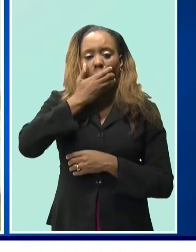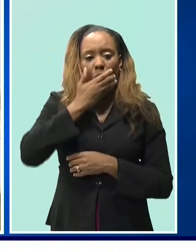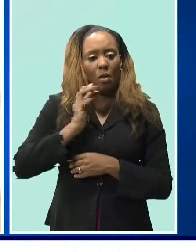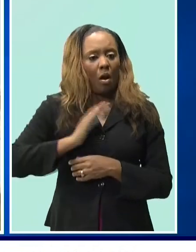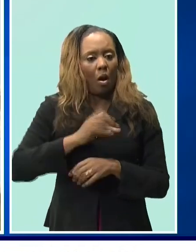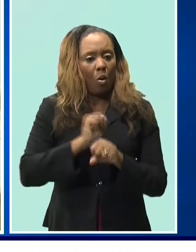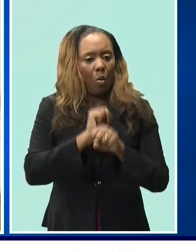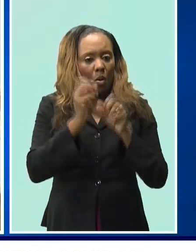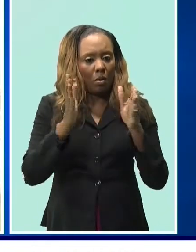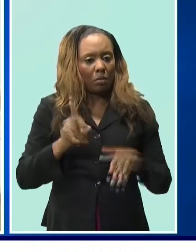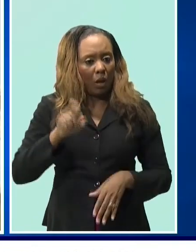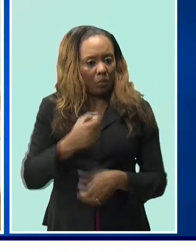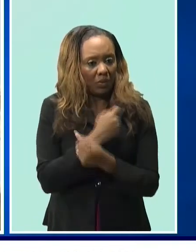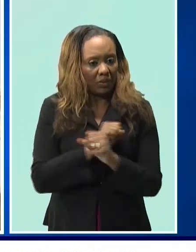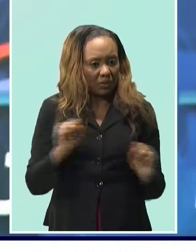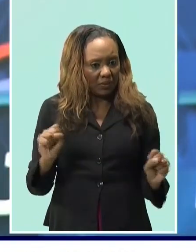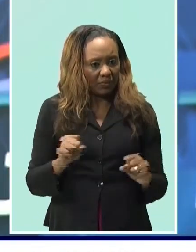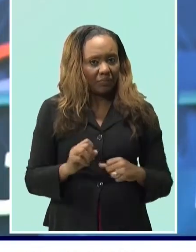safe.